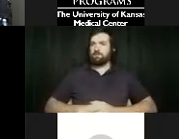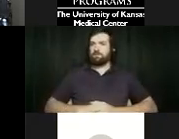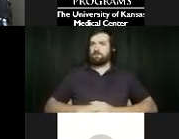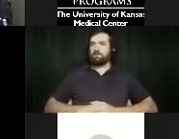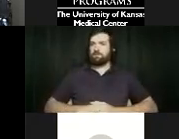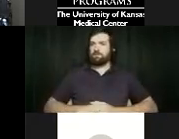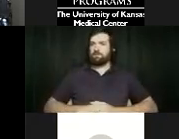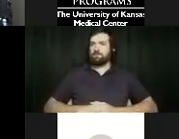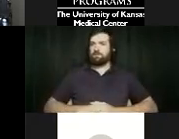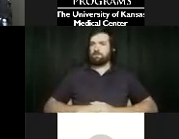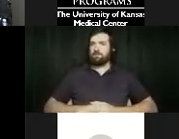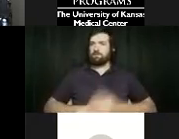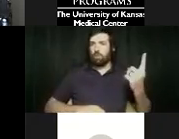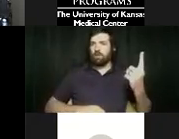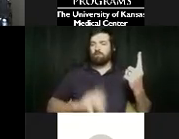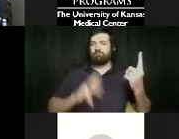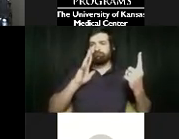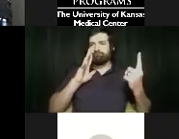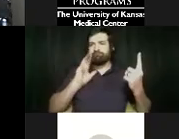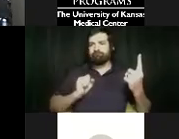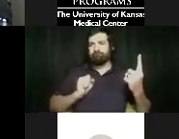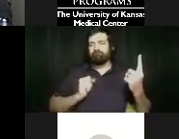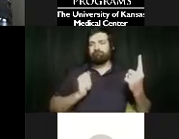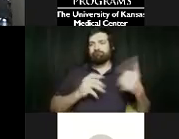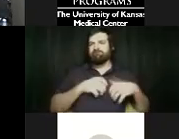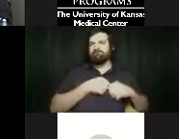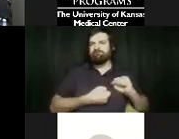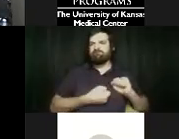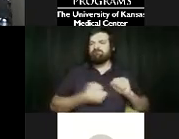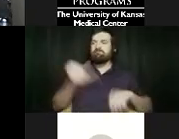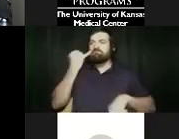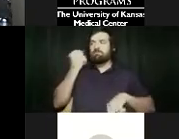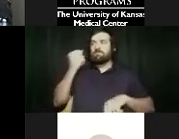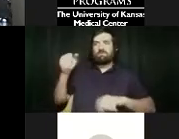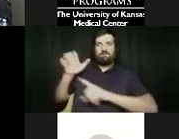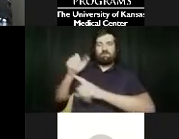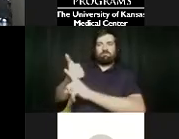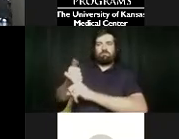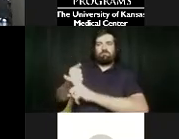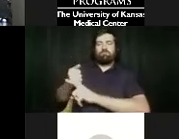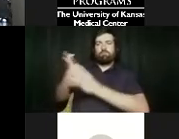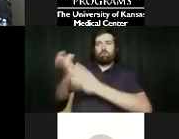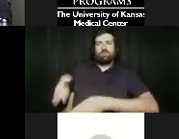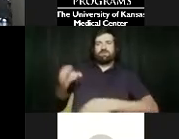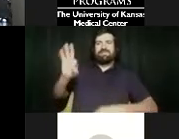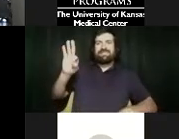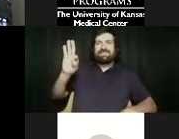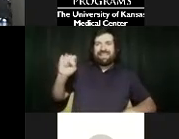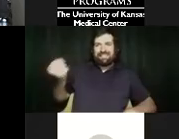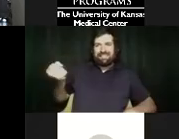It's one tragic death. If a 90-year-old dies of heart failure, how many deaths is